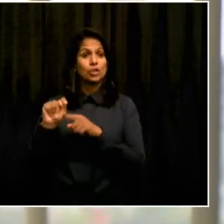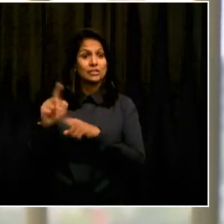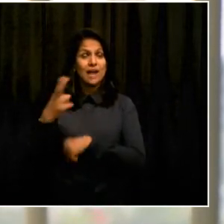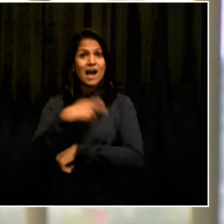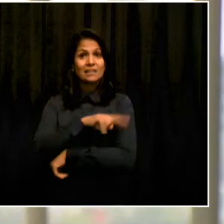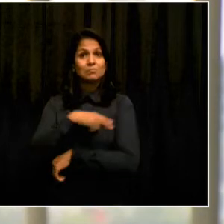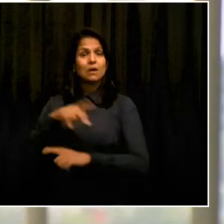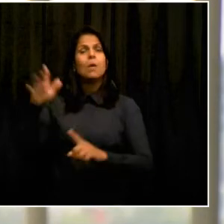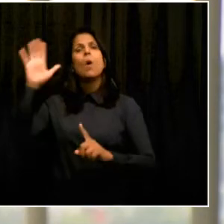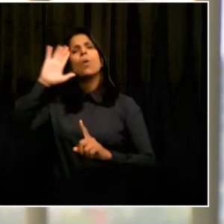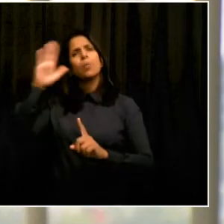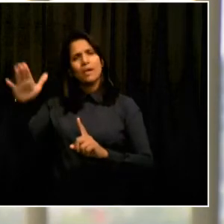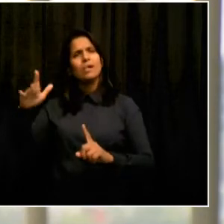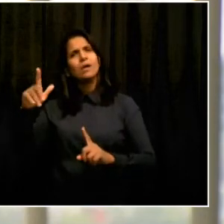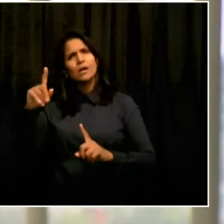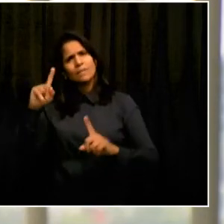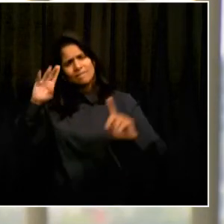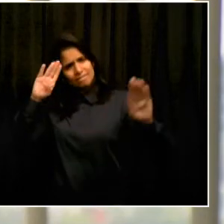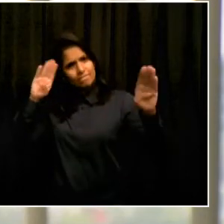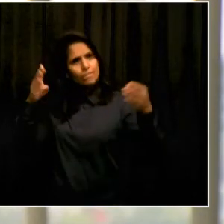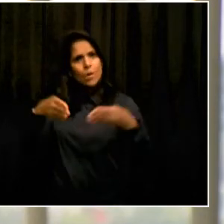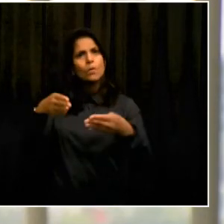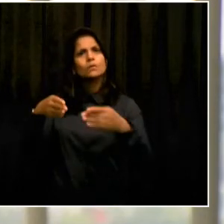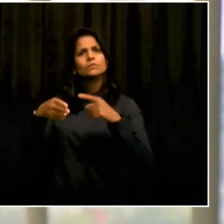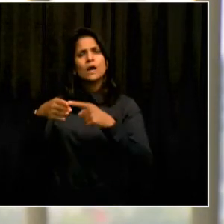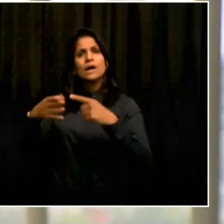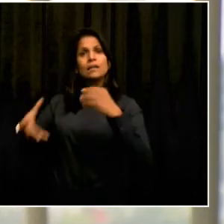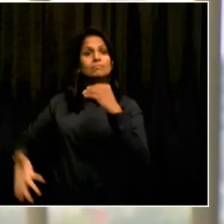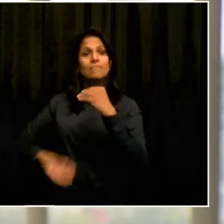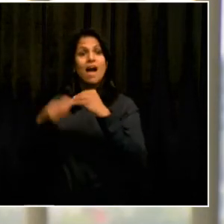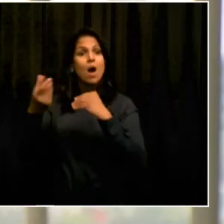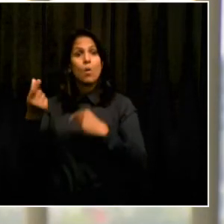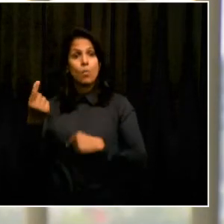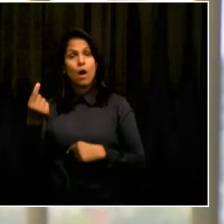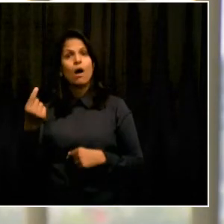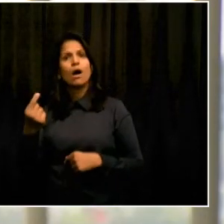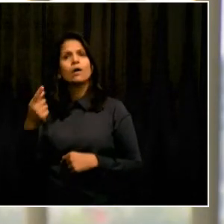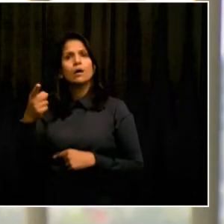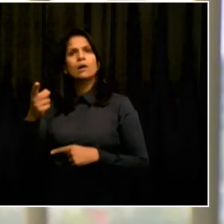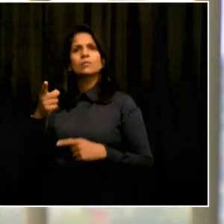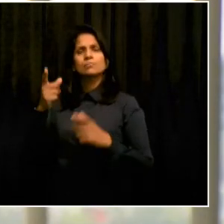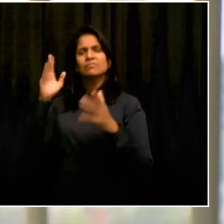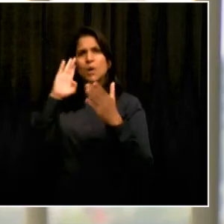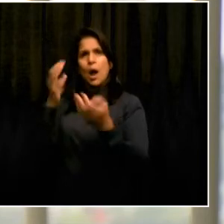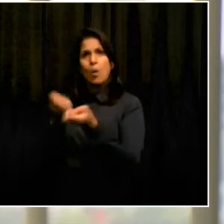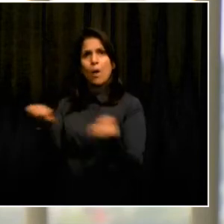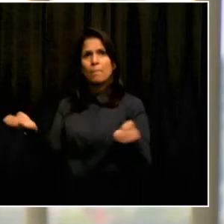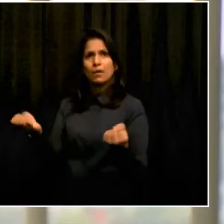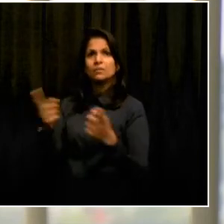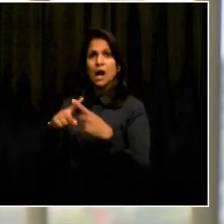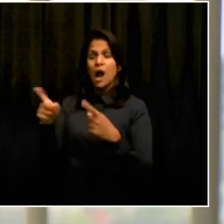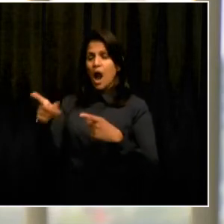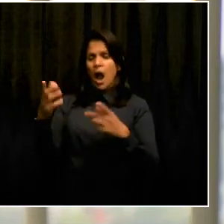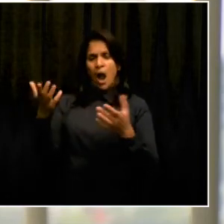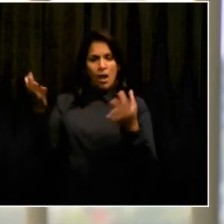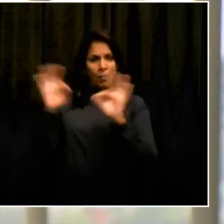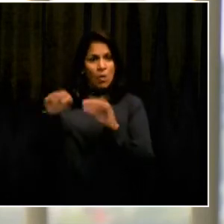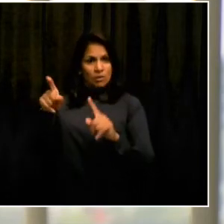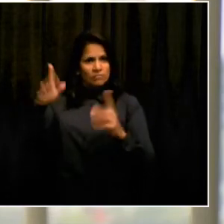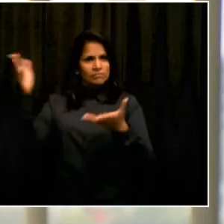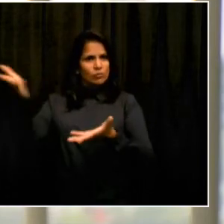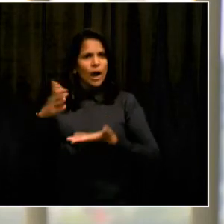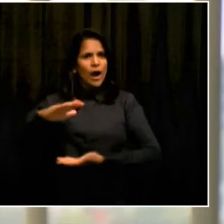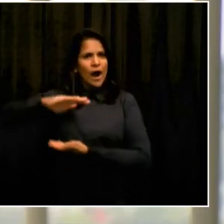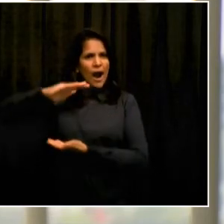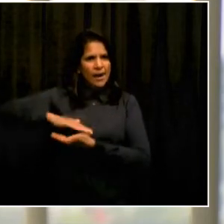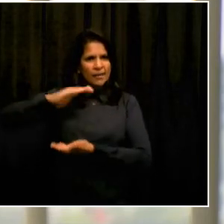So we do see, to your point, to the truth of your point, there do need to be more centers, not necessarily